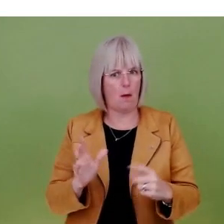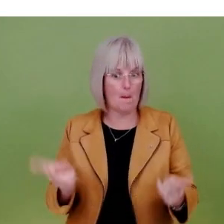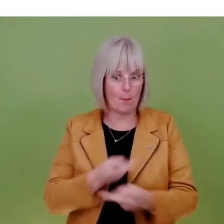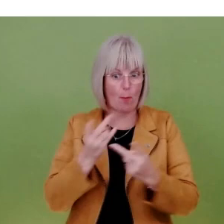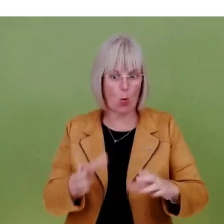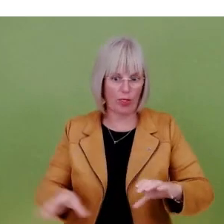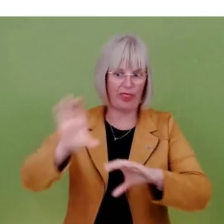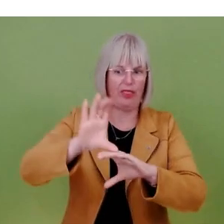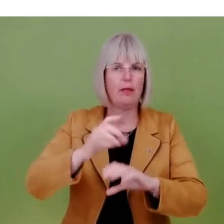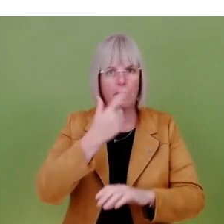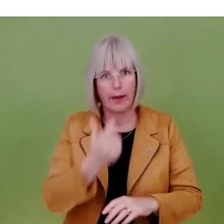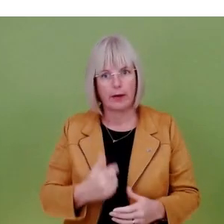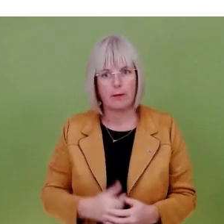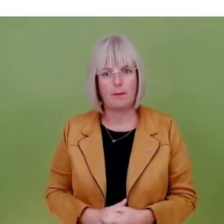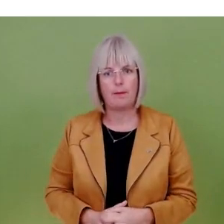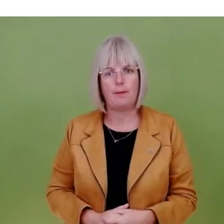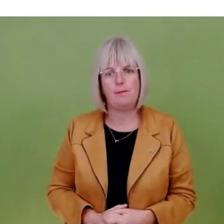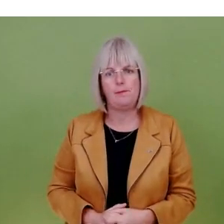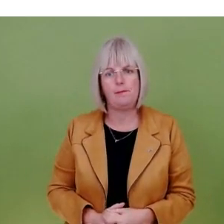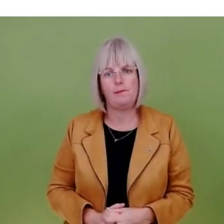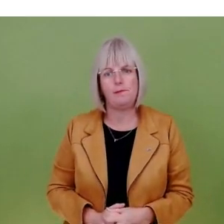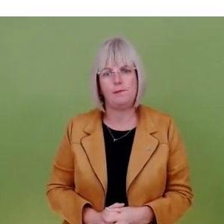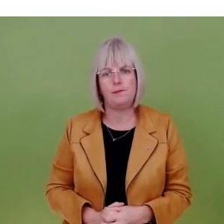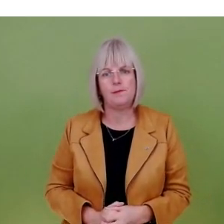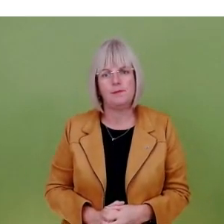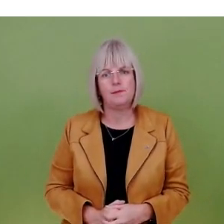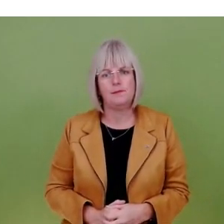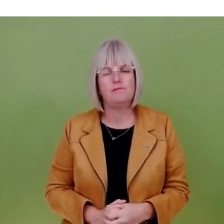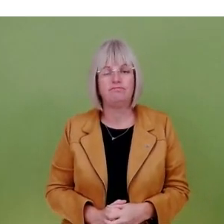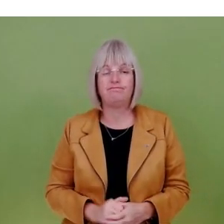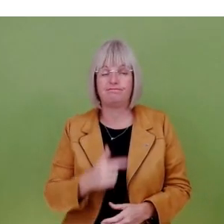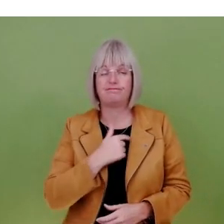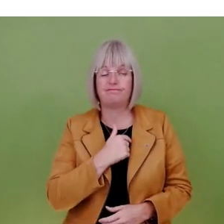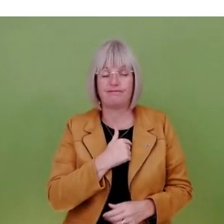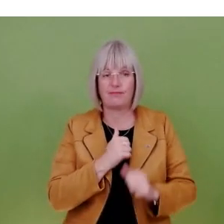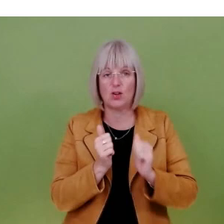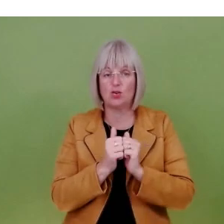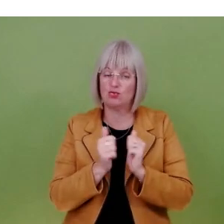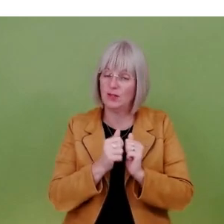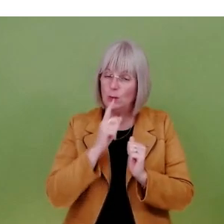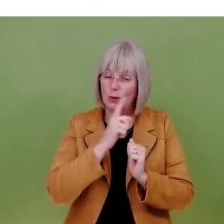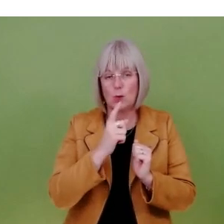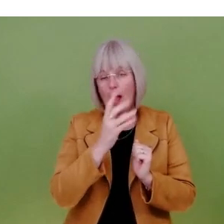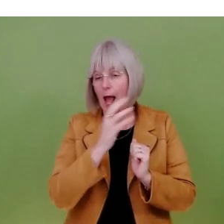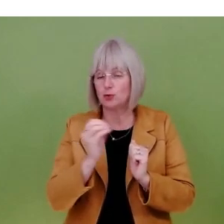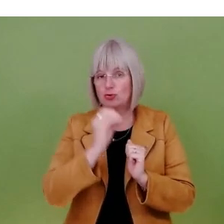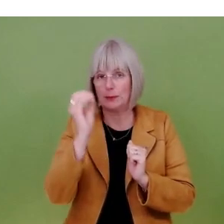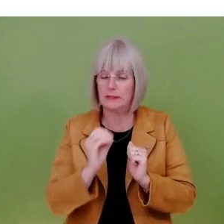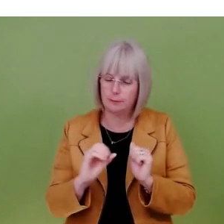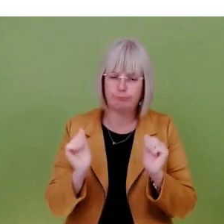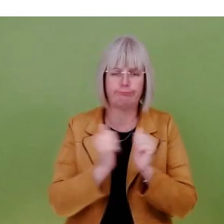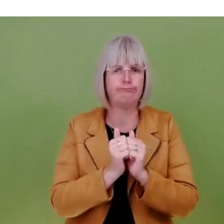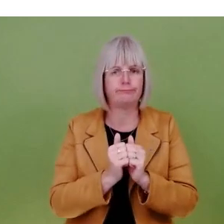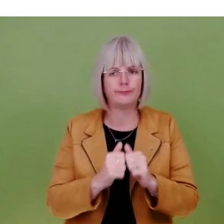this? I'm just agreeing with you, Margo, 100%. And I wanted to just share, I've